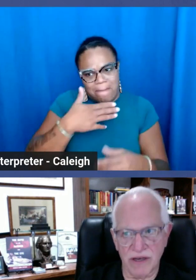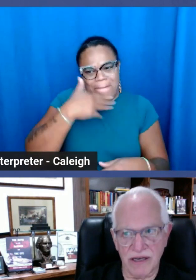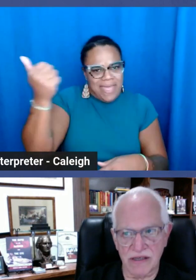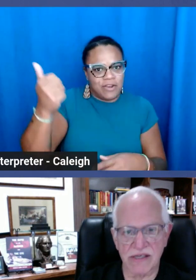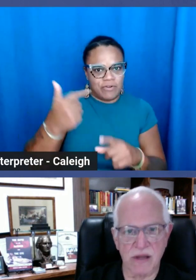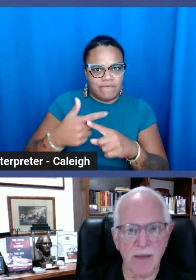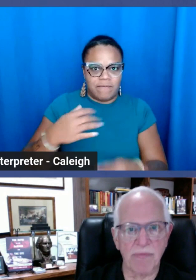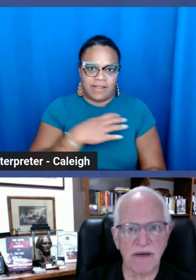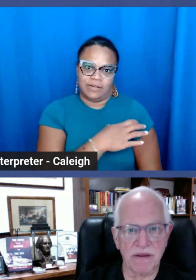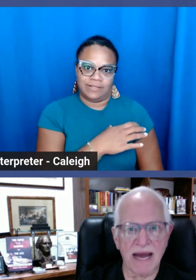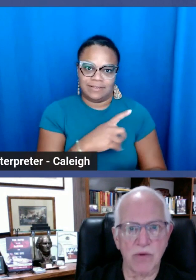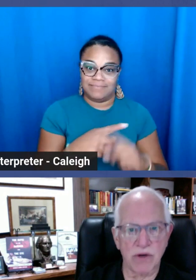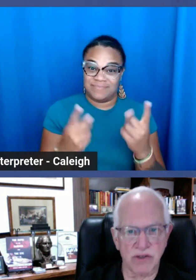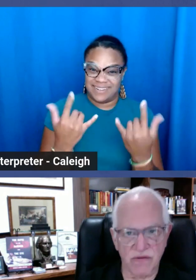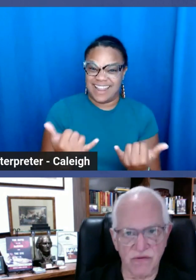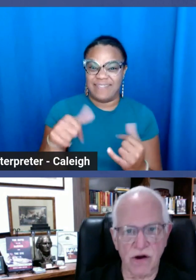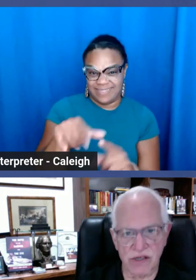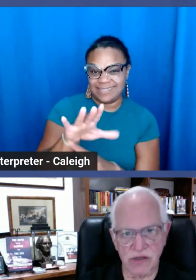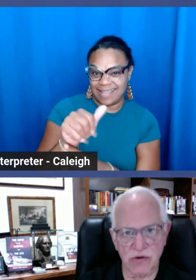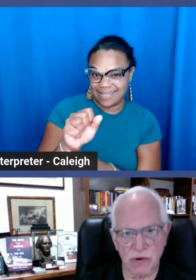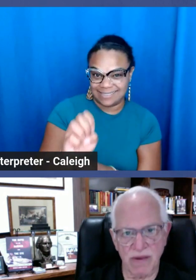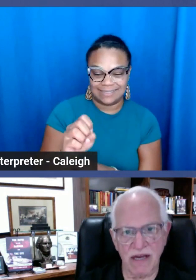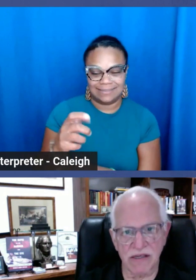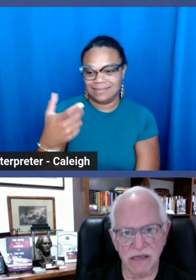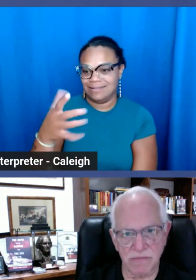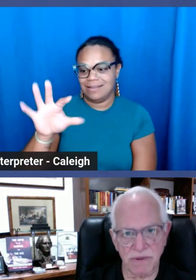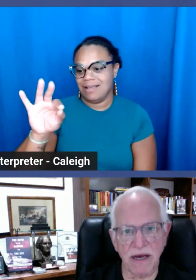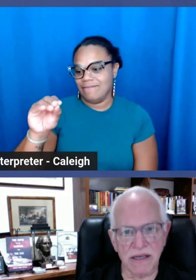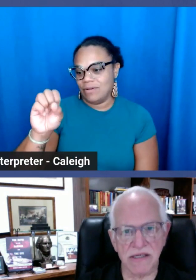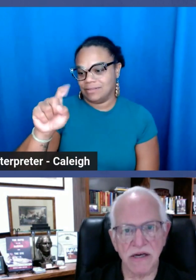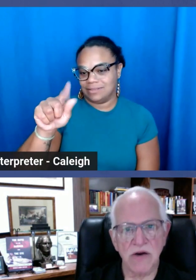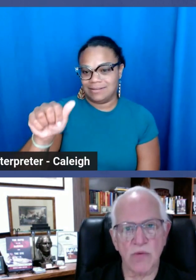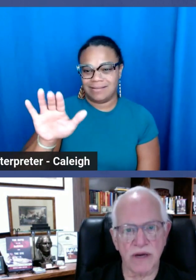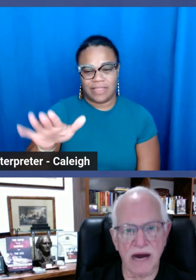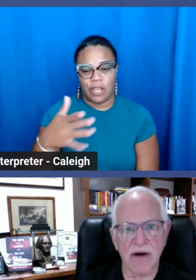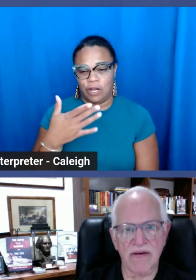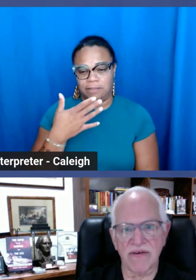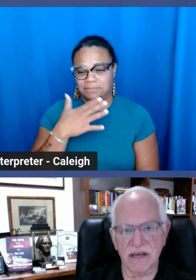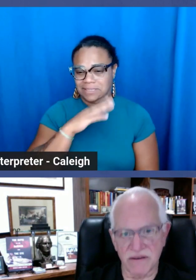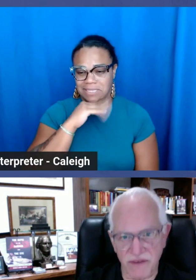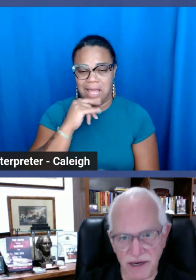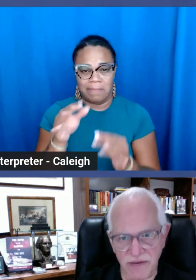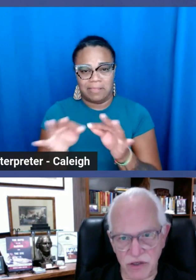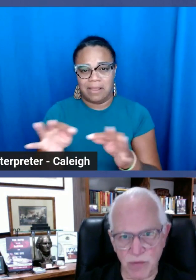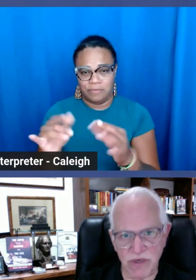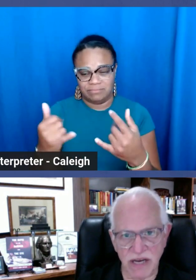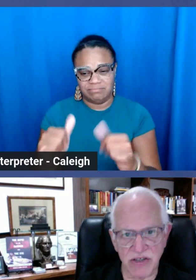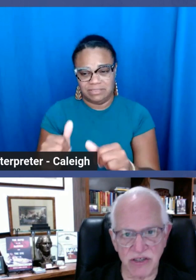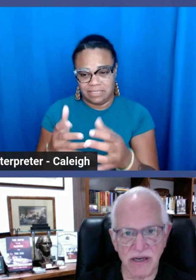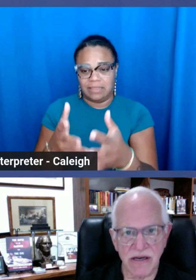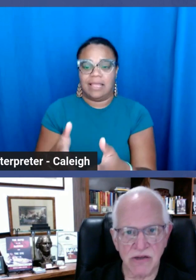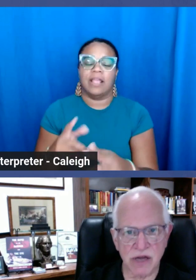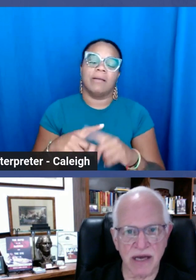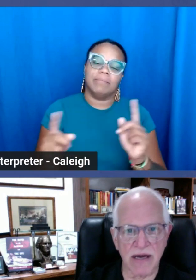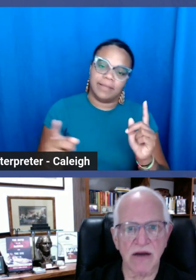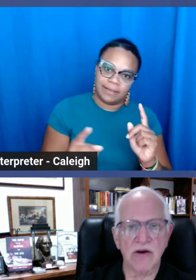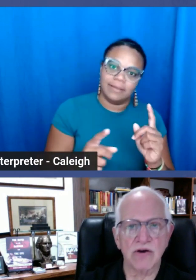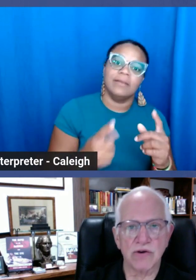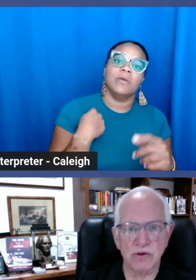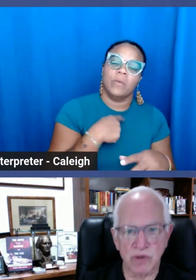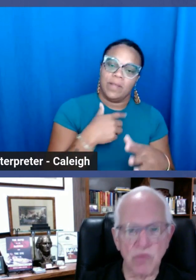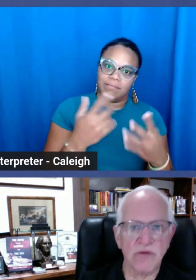while the sloppy language of FOSTA remains in place, we now have a definitive interpretation